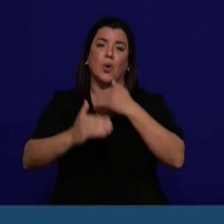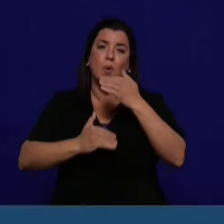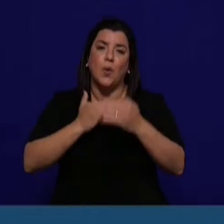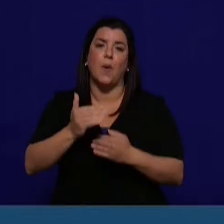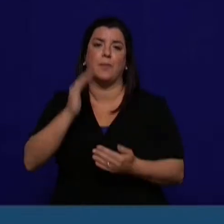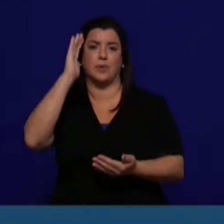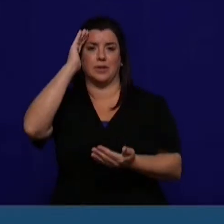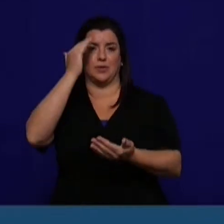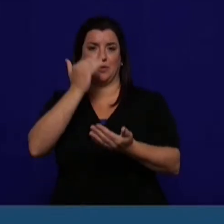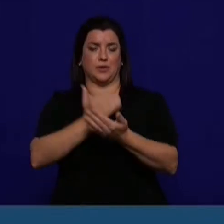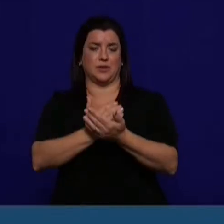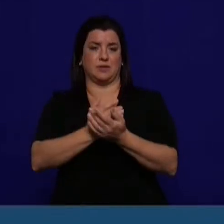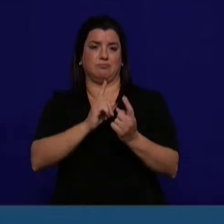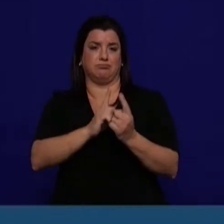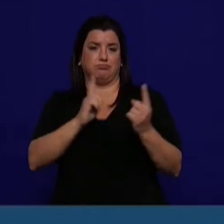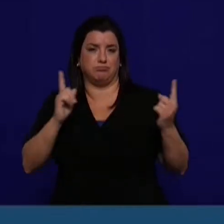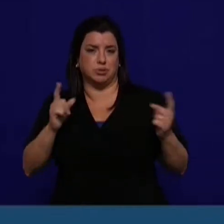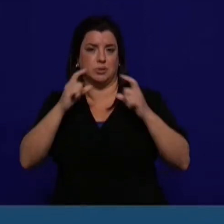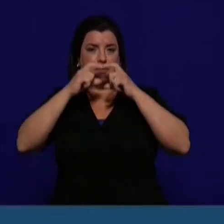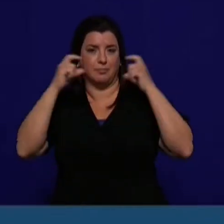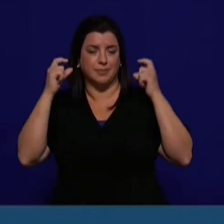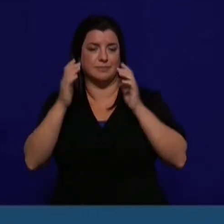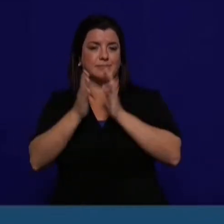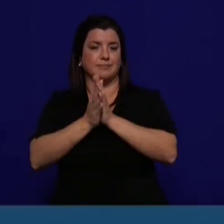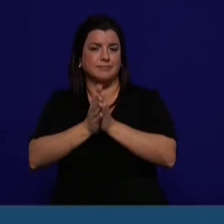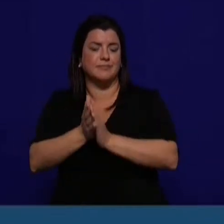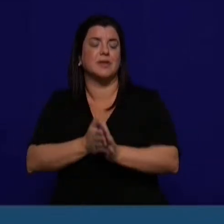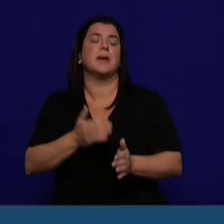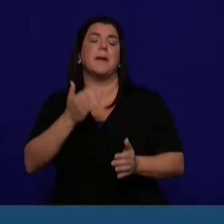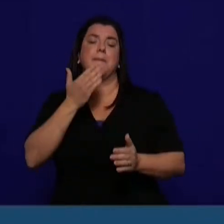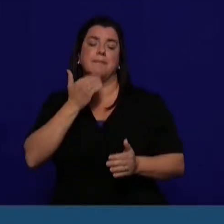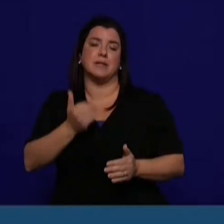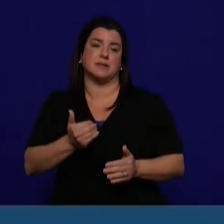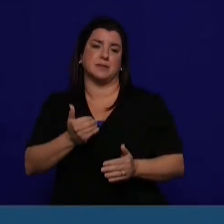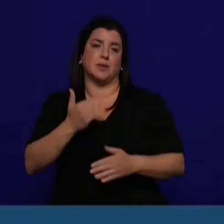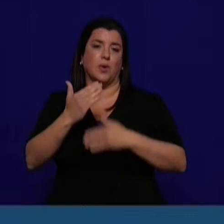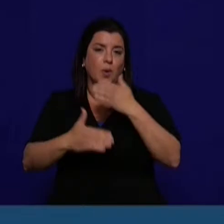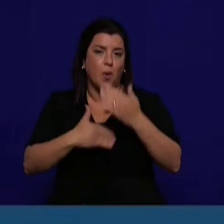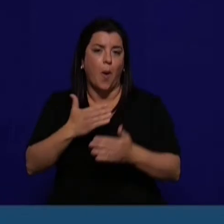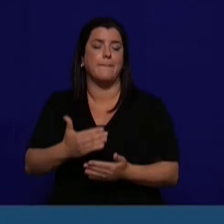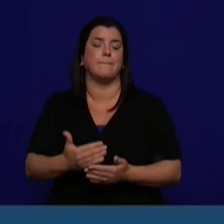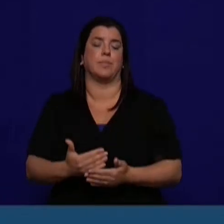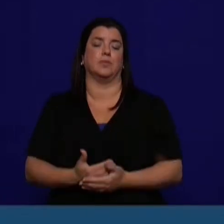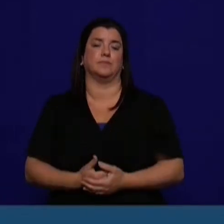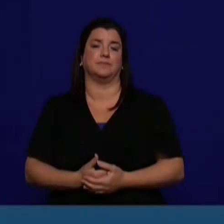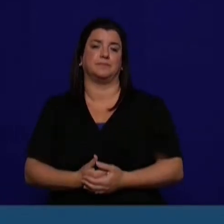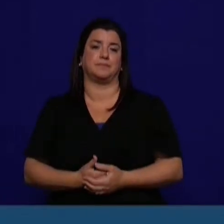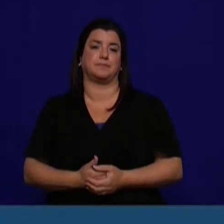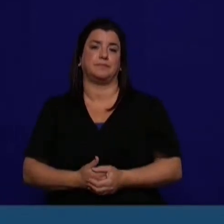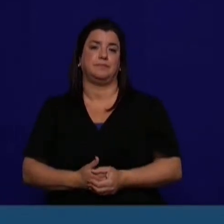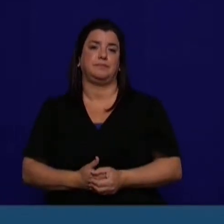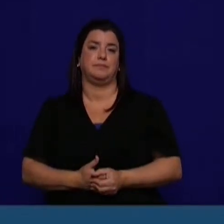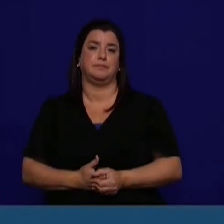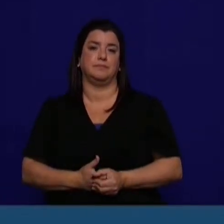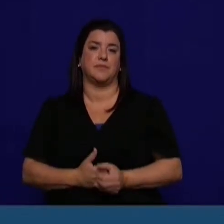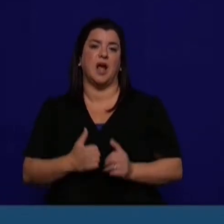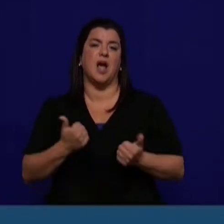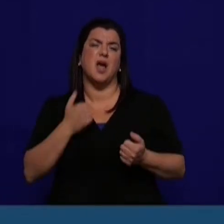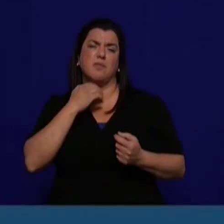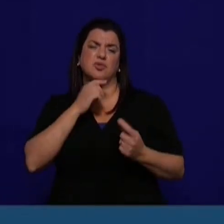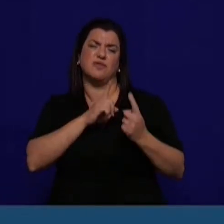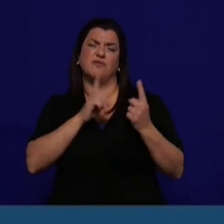ħsieb il-miżuri tal-użu tal-maskri meta niltaqgħu ma' xulxin kif ukoll ħasil tal-idejn u kemm jista' jkun ma nkunux qrib ta'